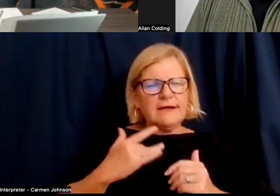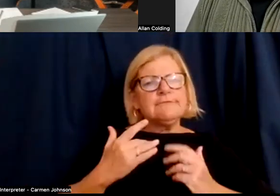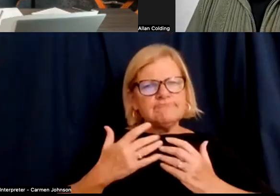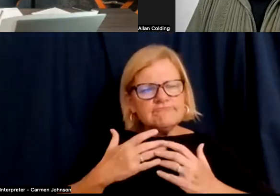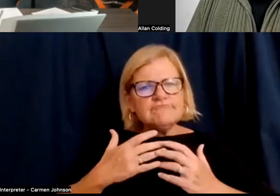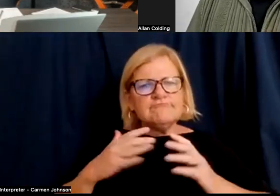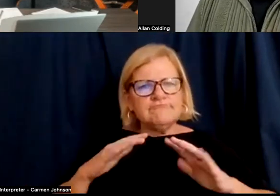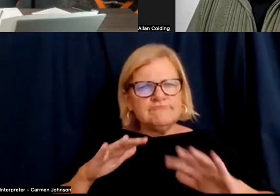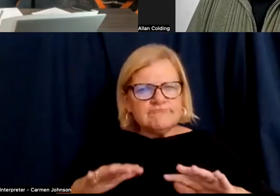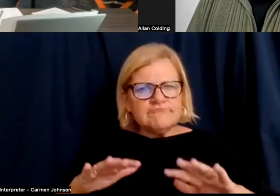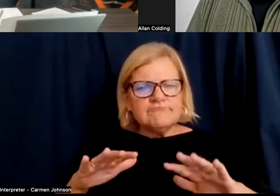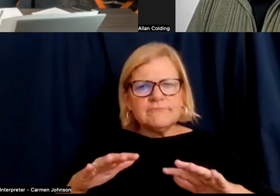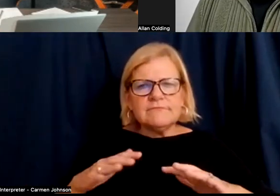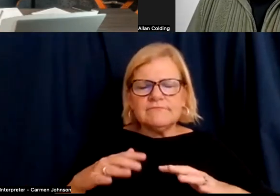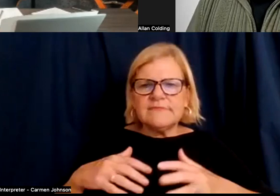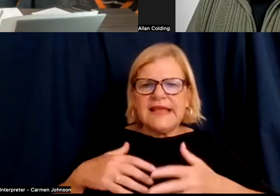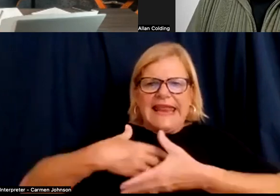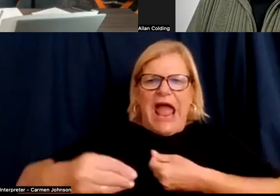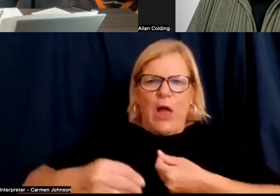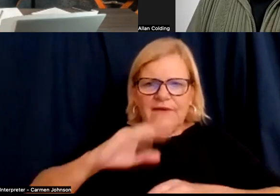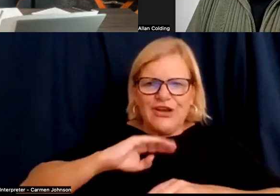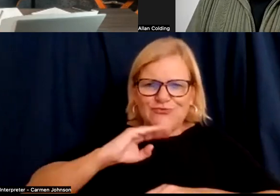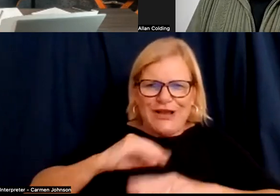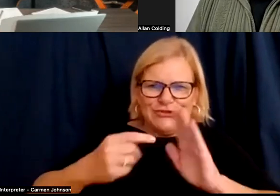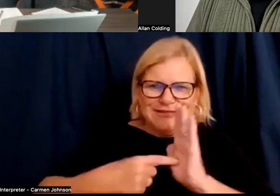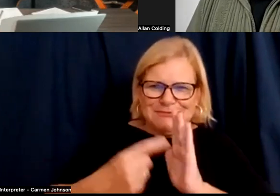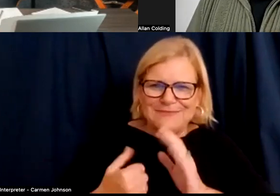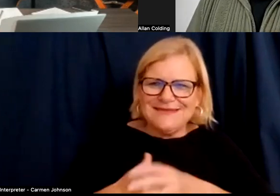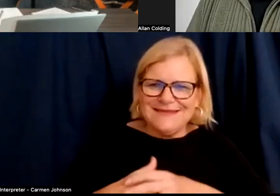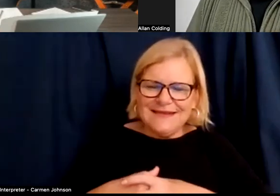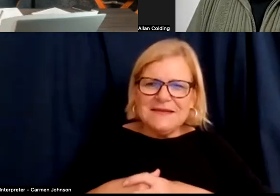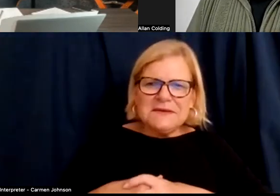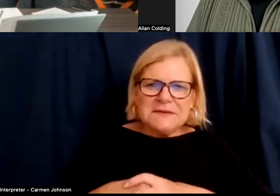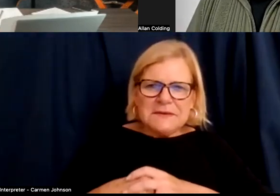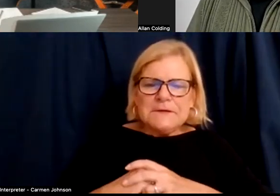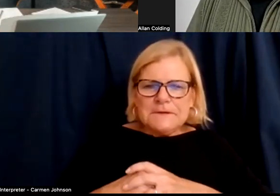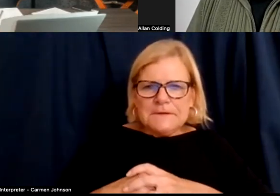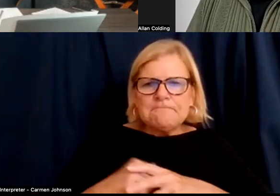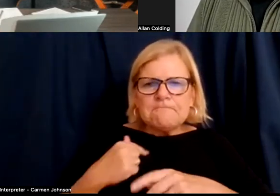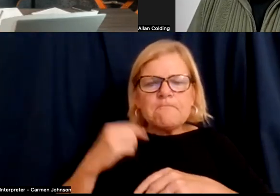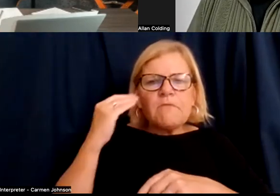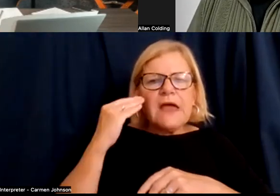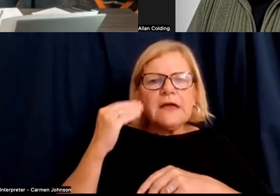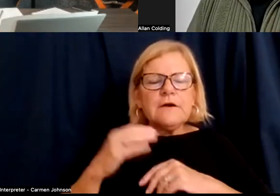it was, I guess, getting out frustration sometimes, and uh, I know